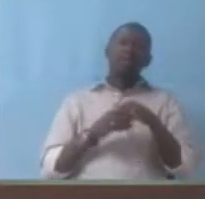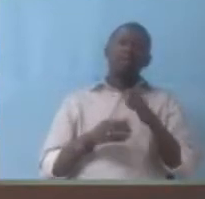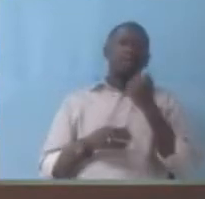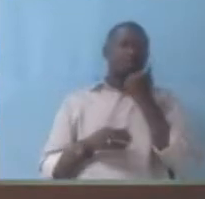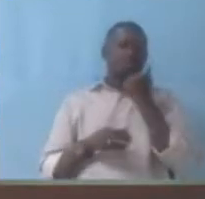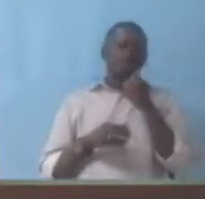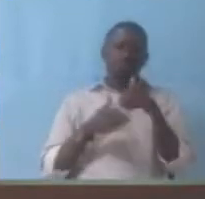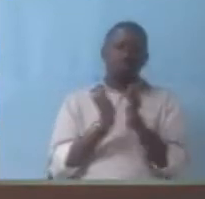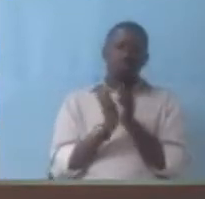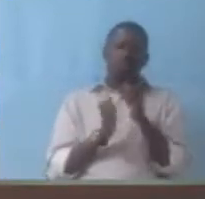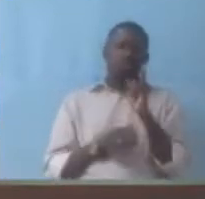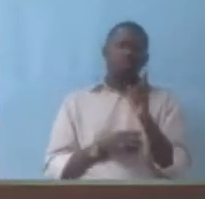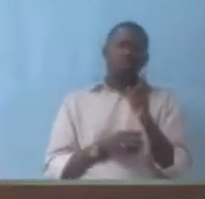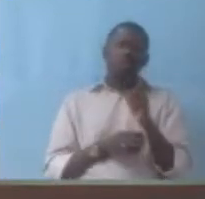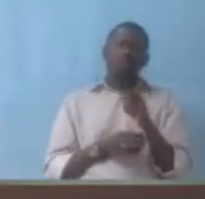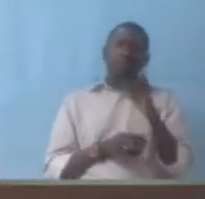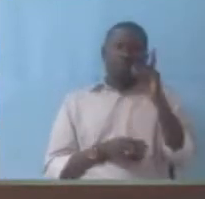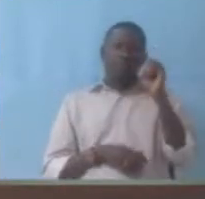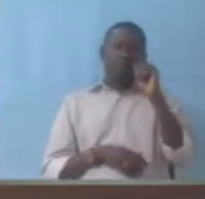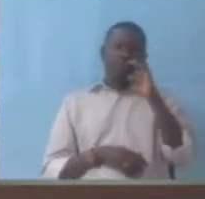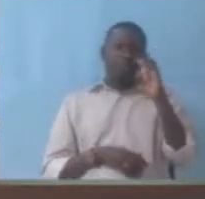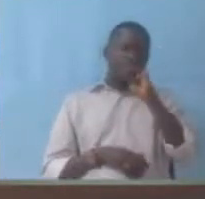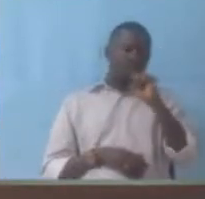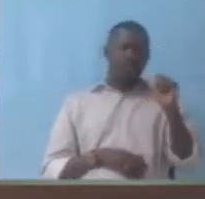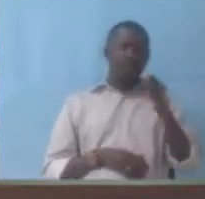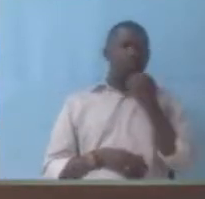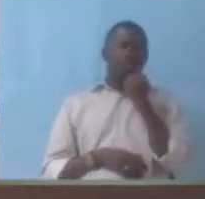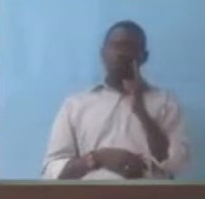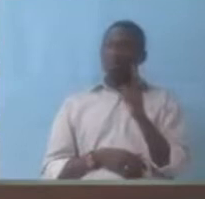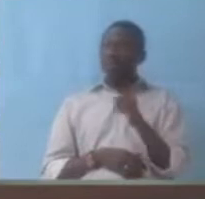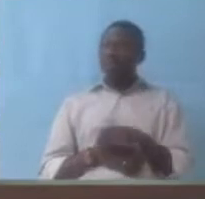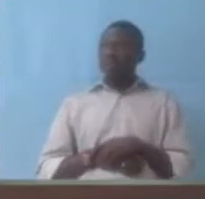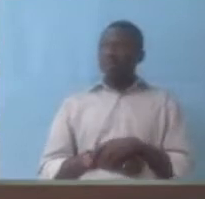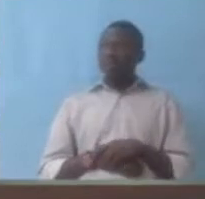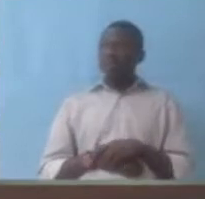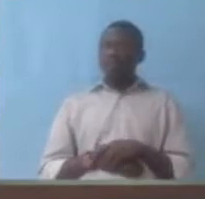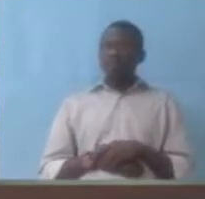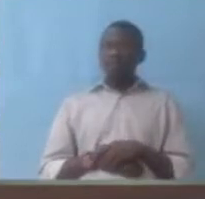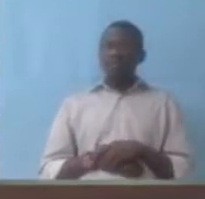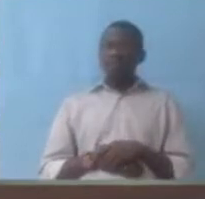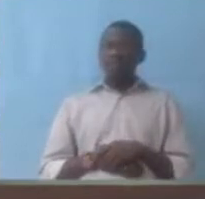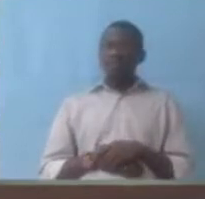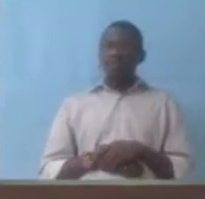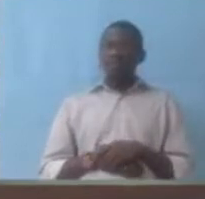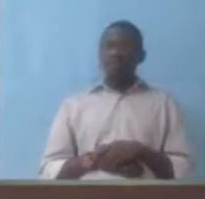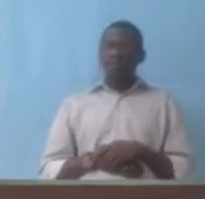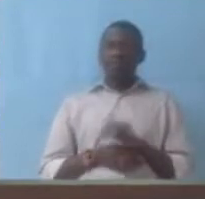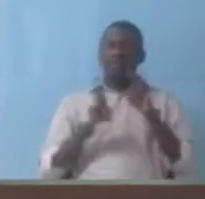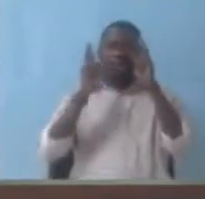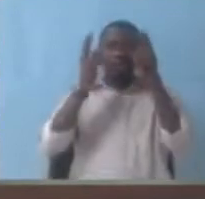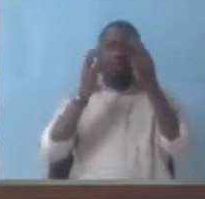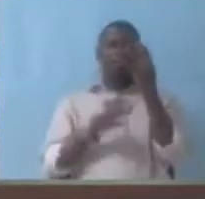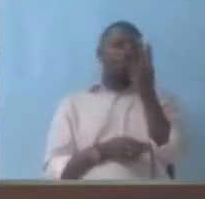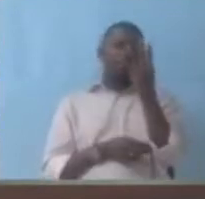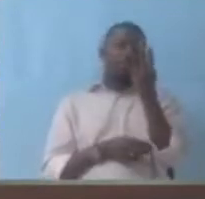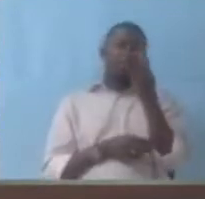wolube sarto nyin na bunda folo nyin la. Yes, so it's suspended. It's chapter 4 of the chapter